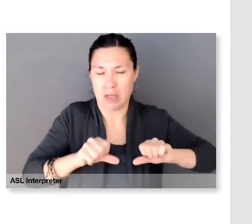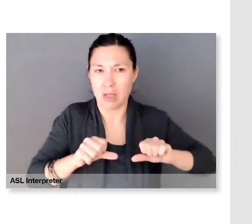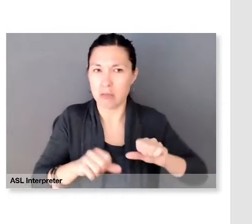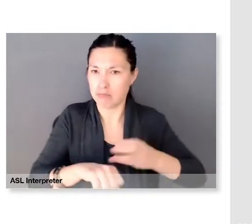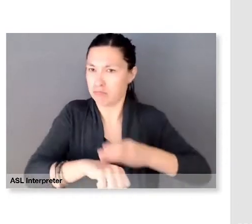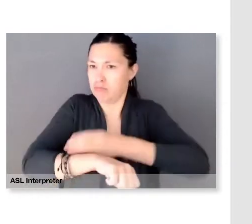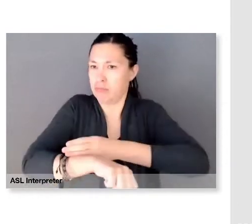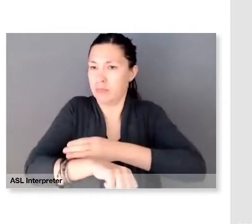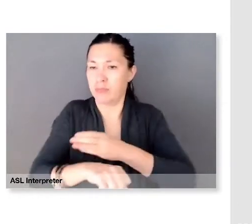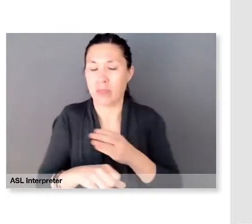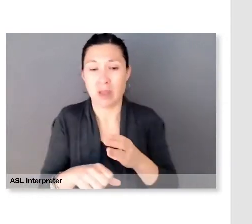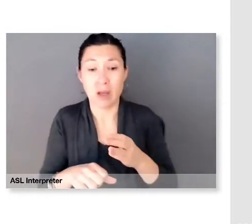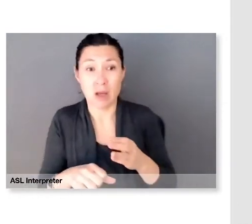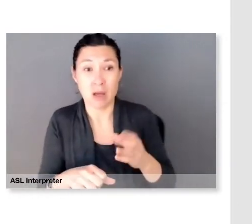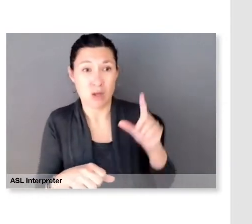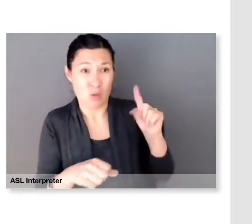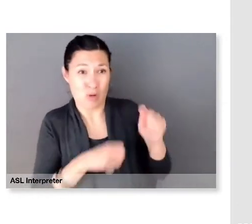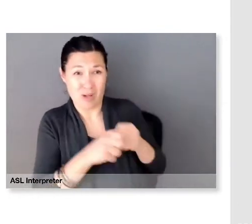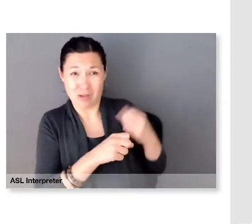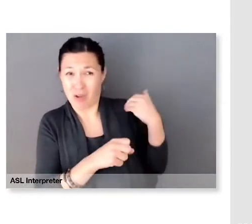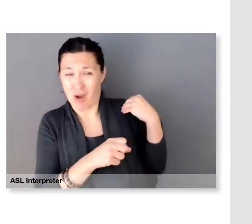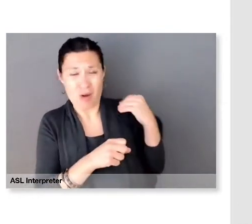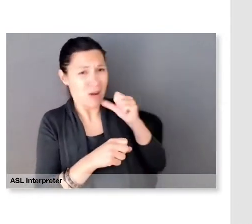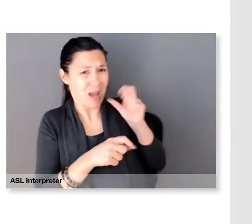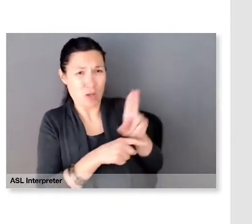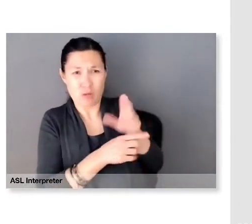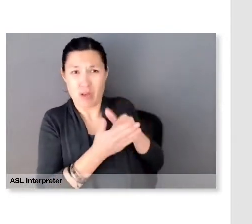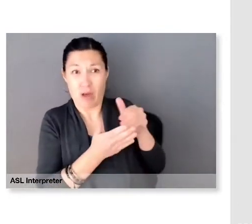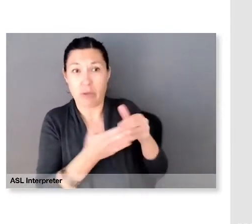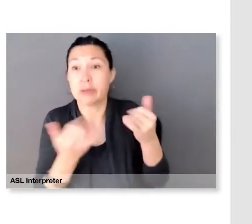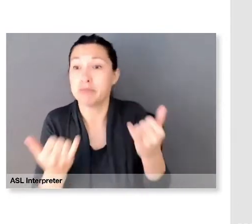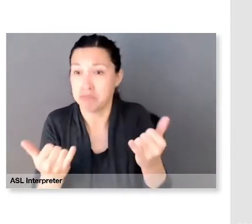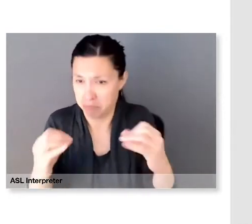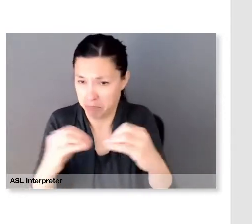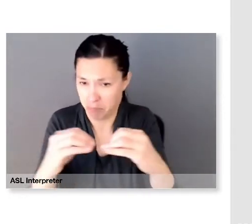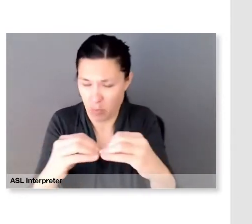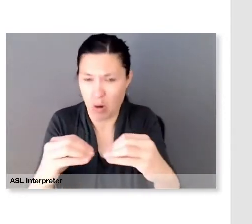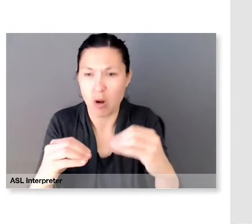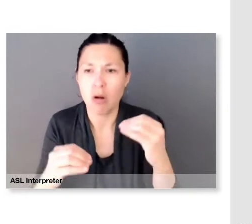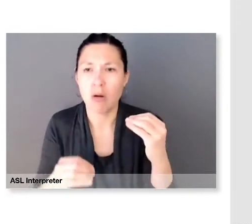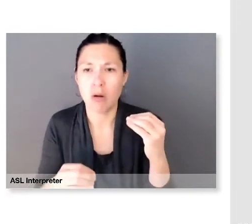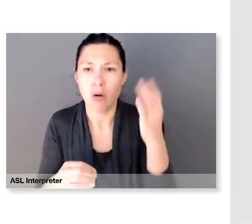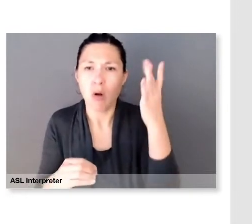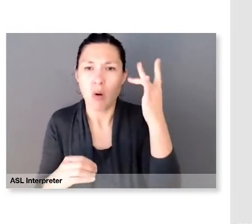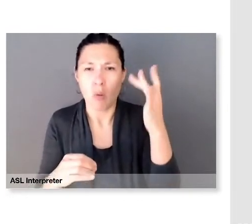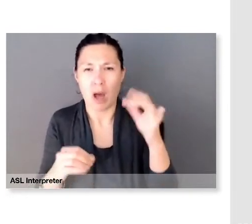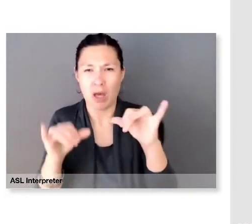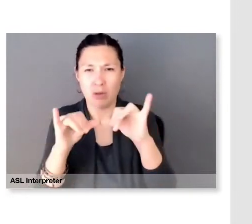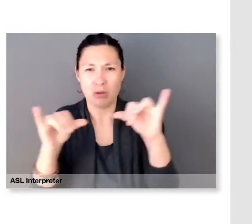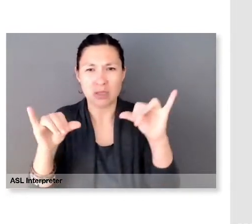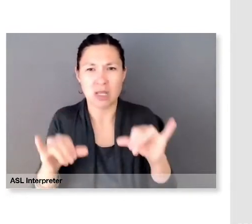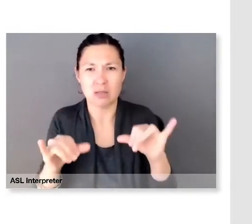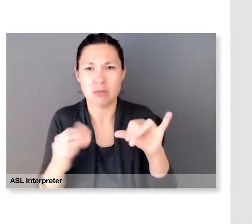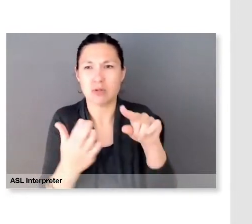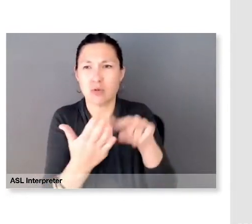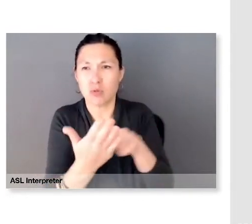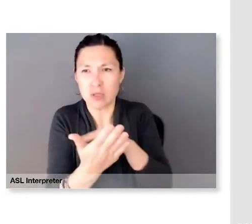widespread use as today because such systems were criticized for a variety of reasons, such